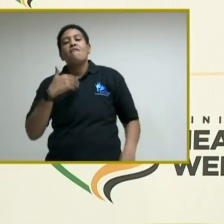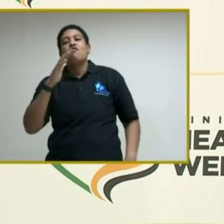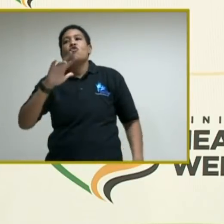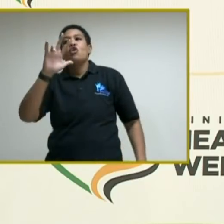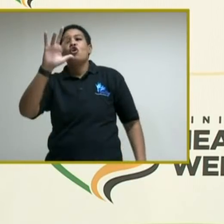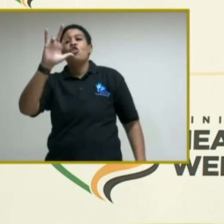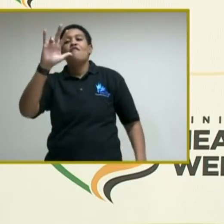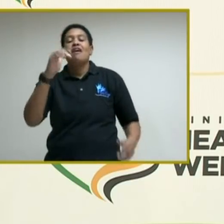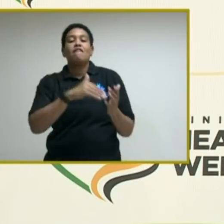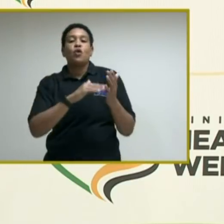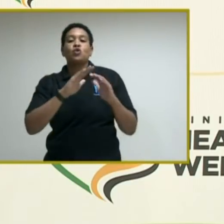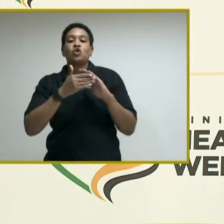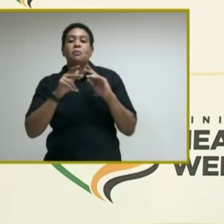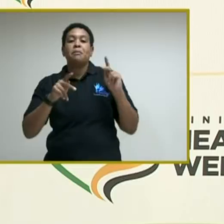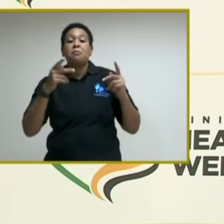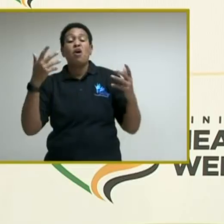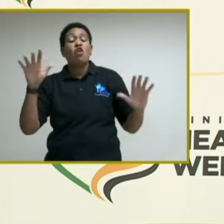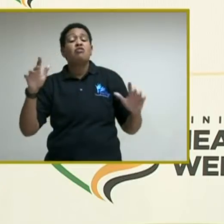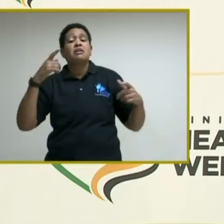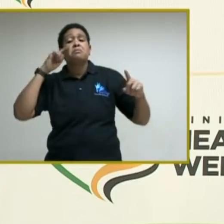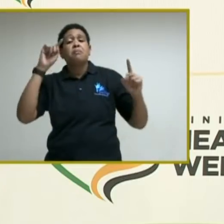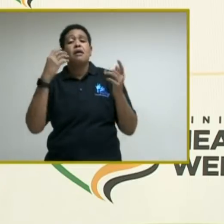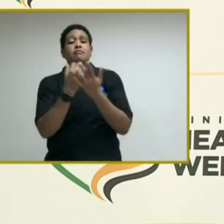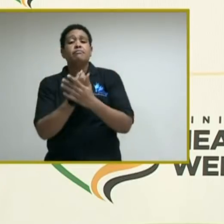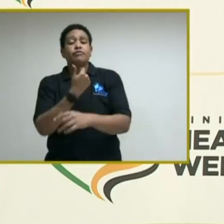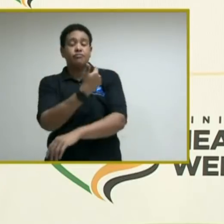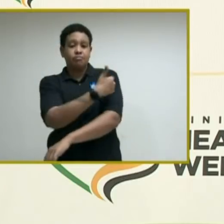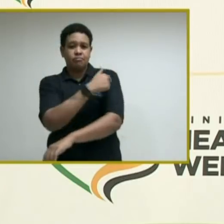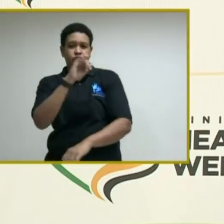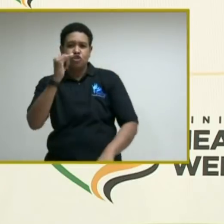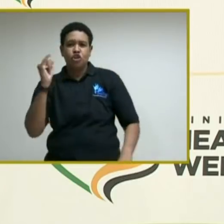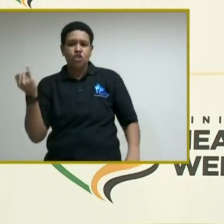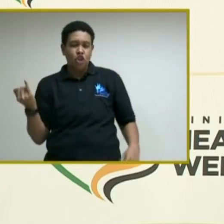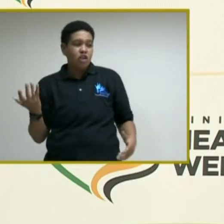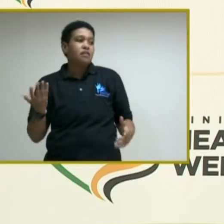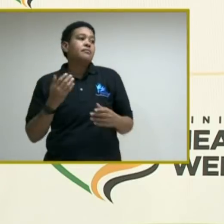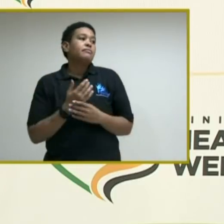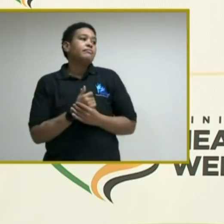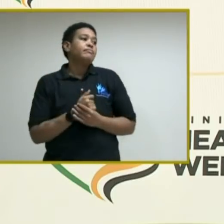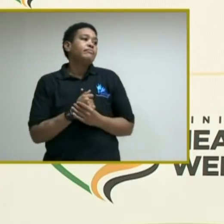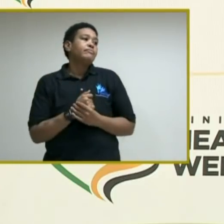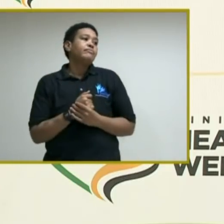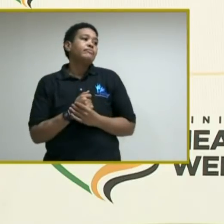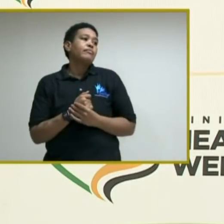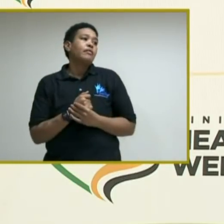35,000 Jamaicans already taking the Johnson & Johnson vaccine, and